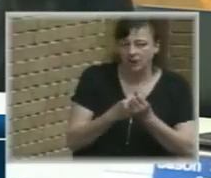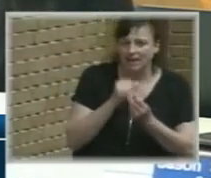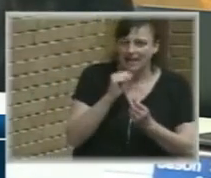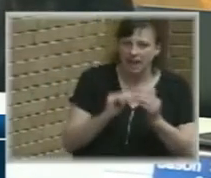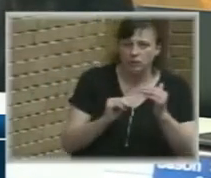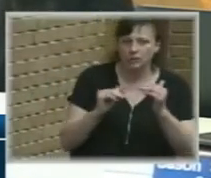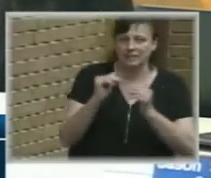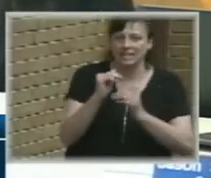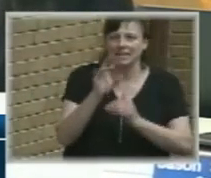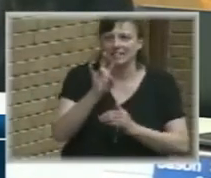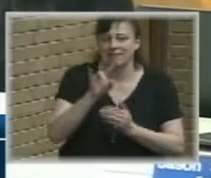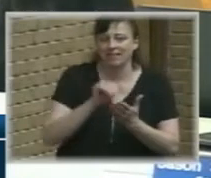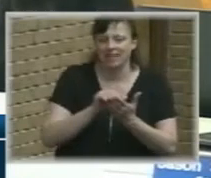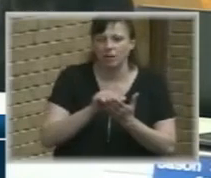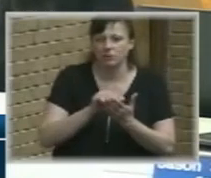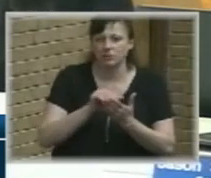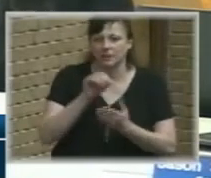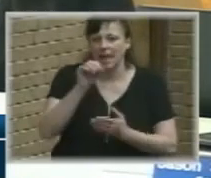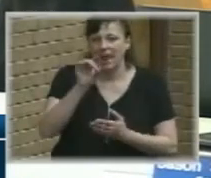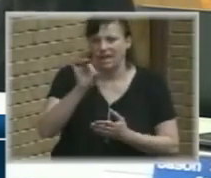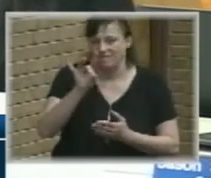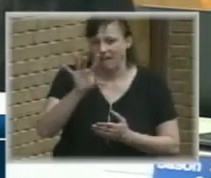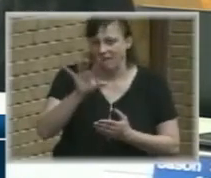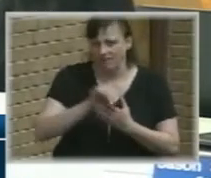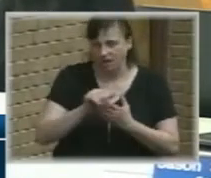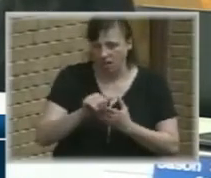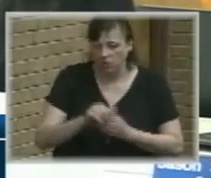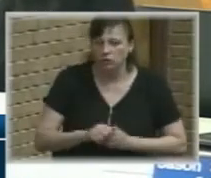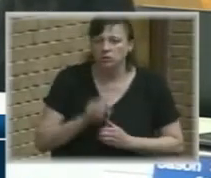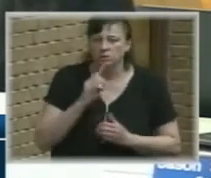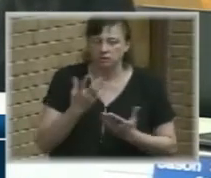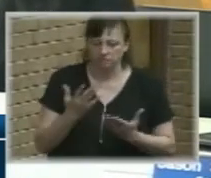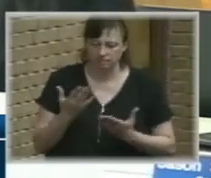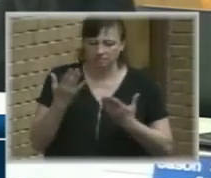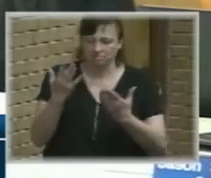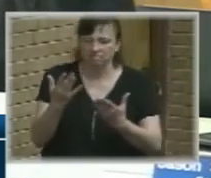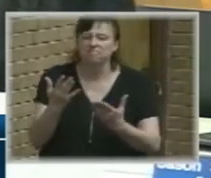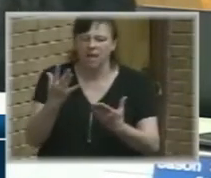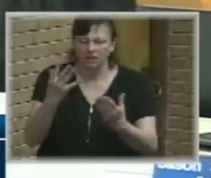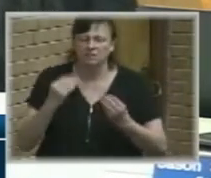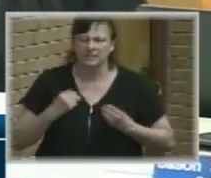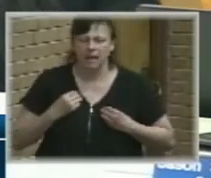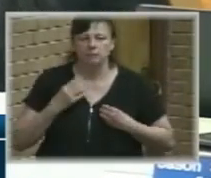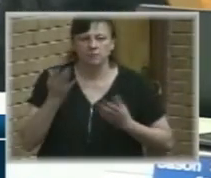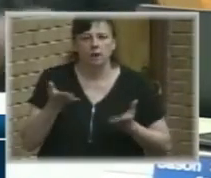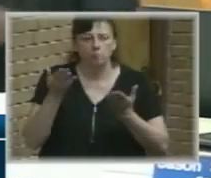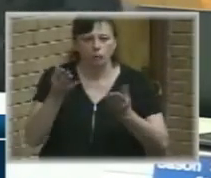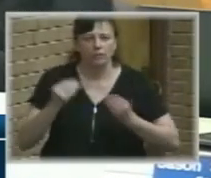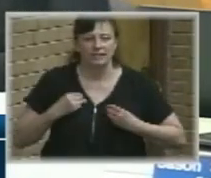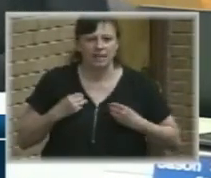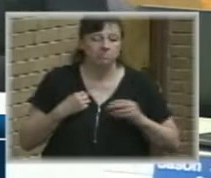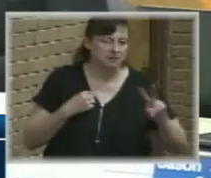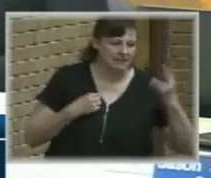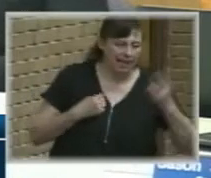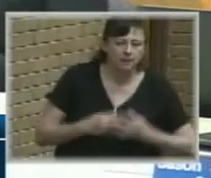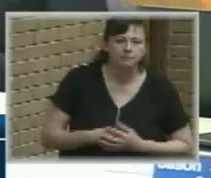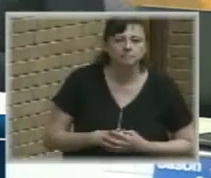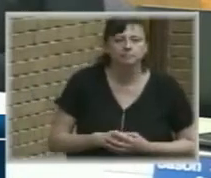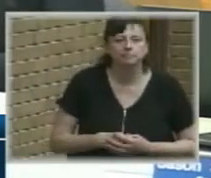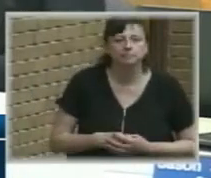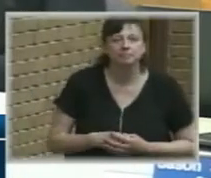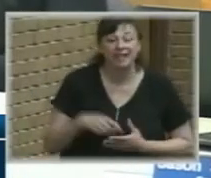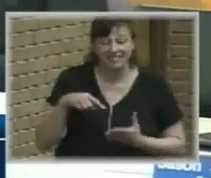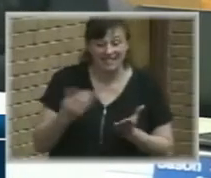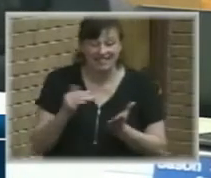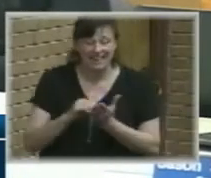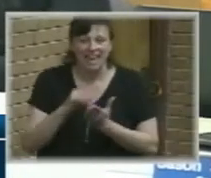exceed $7,085. I move that we adopt the resolution as prepared by the attorney to the town. Second. This